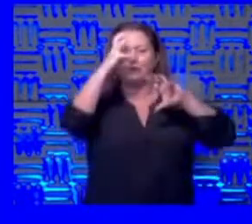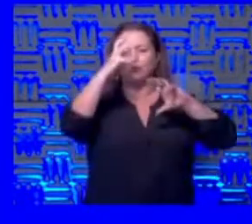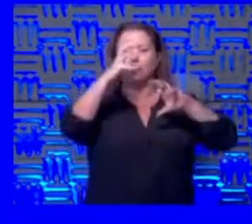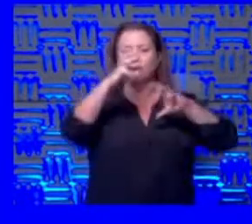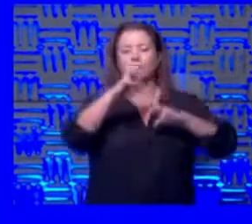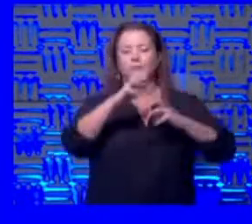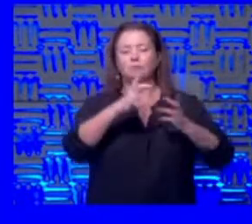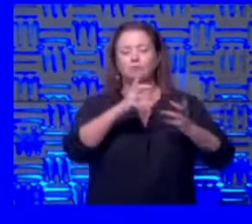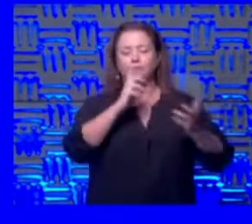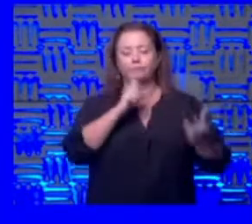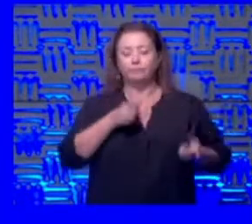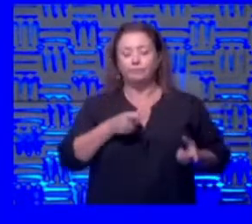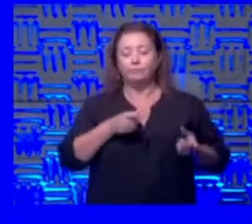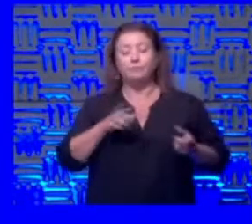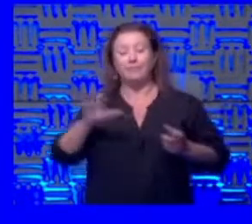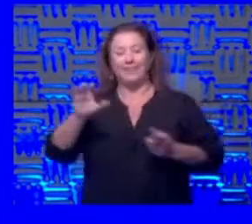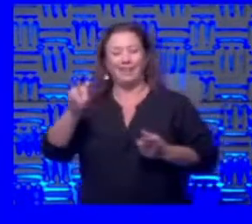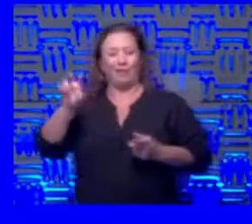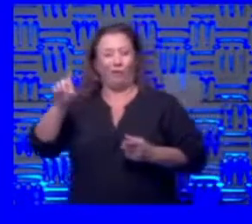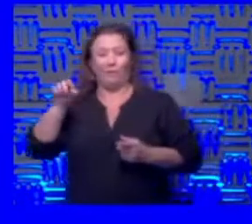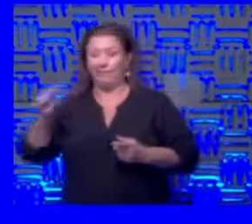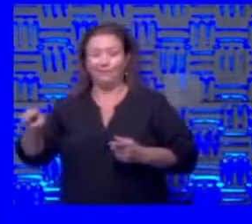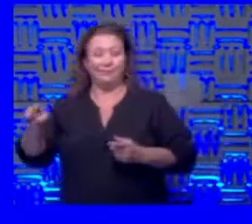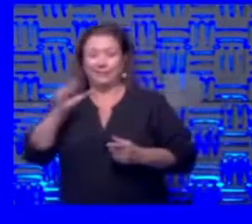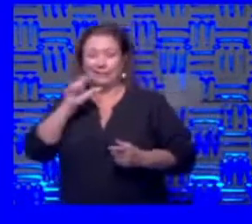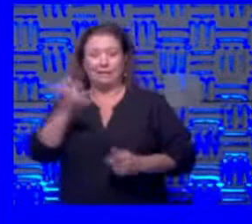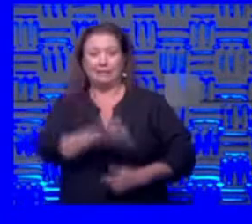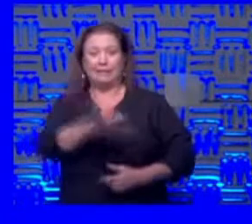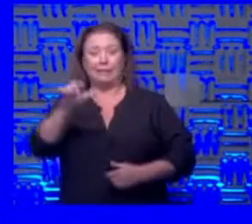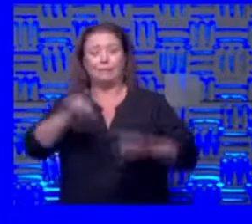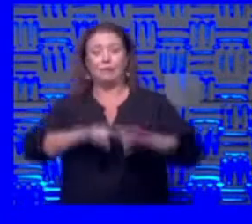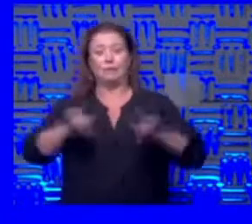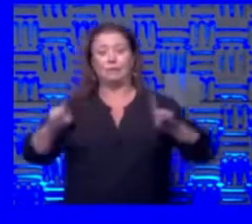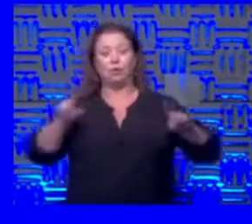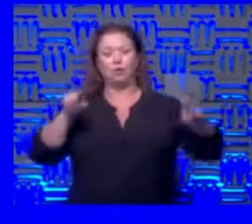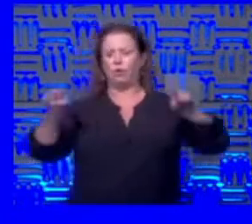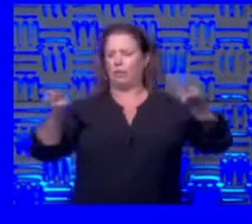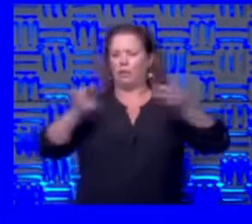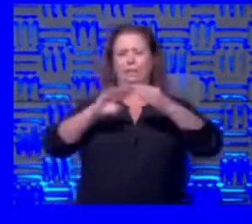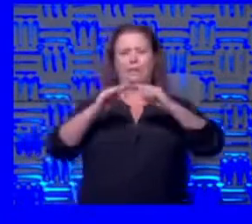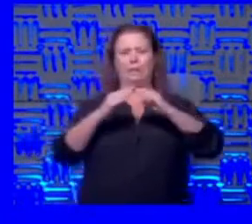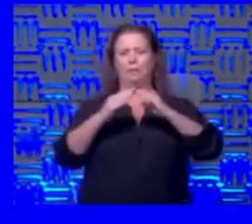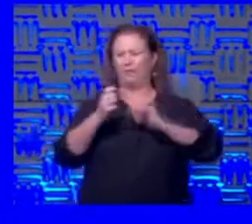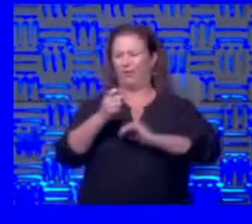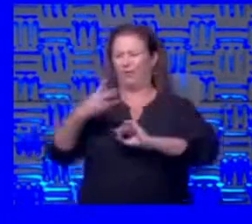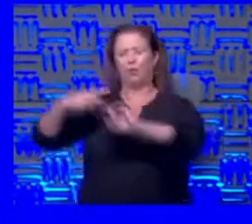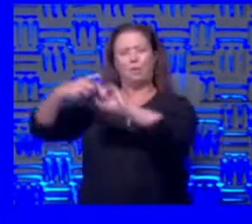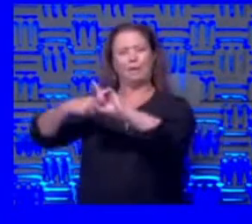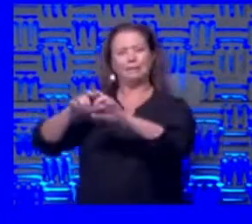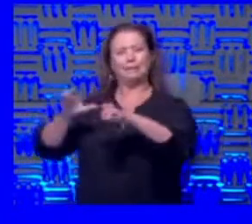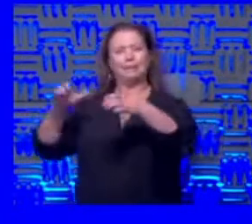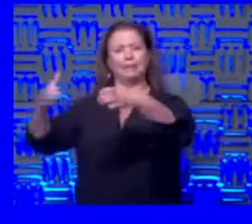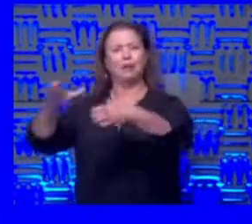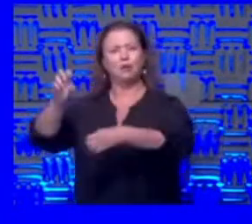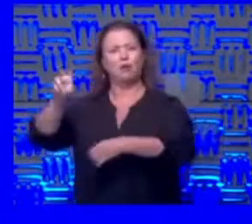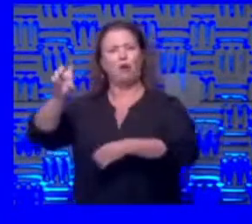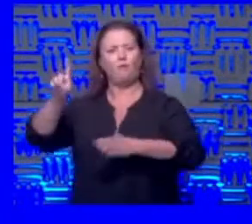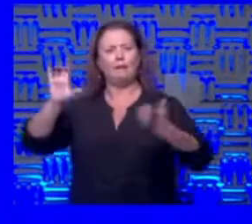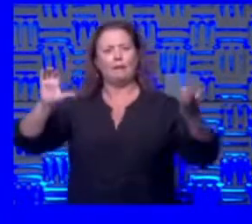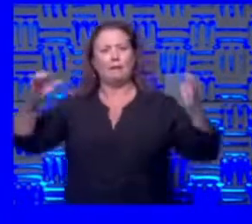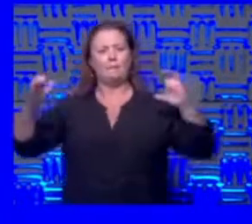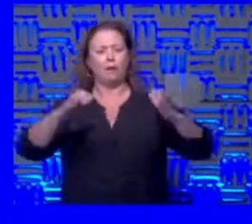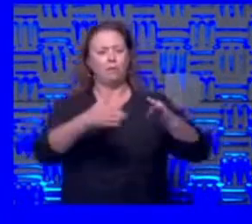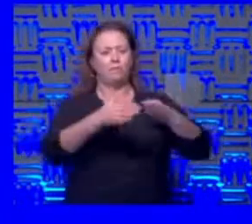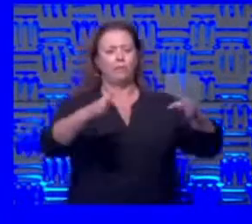with COVID-19. So they are wholly different. You can look at the numbers just from a few months in the United States alone compared to a